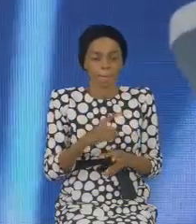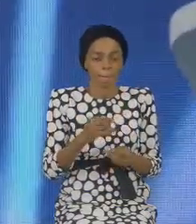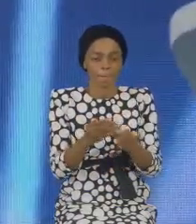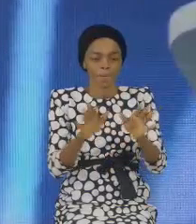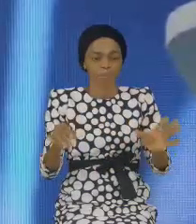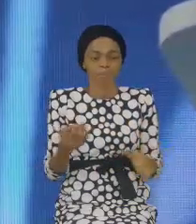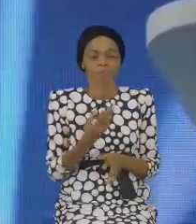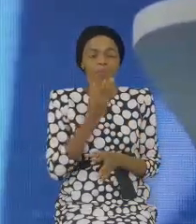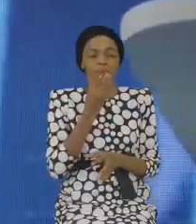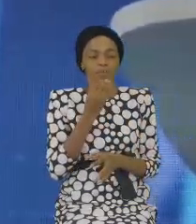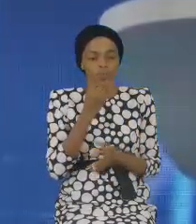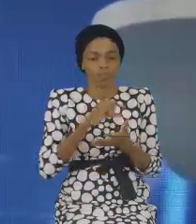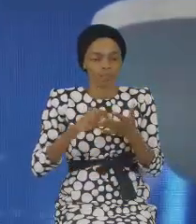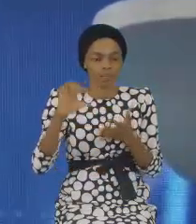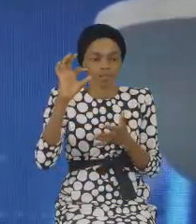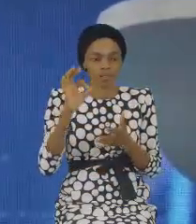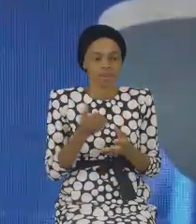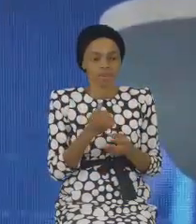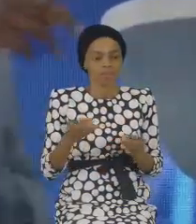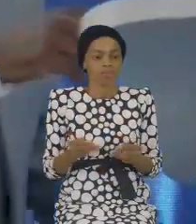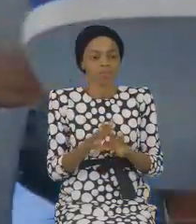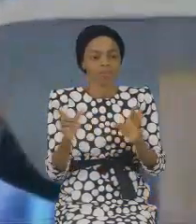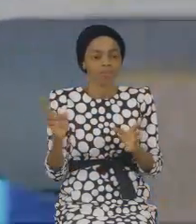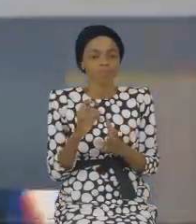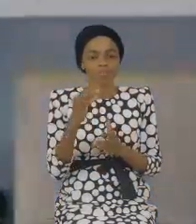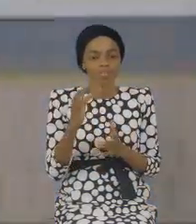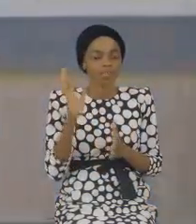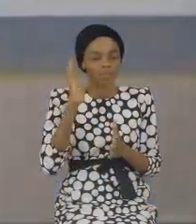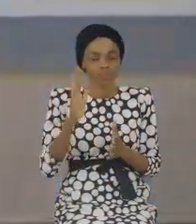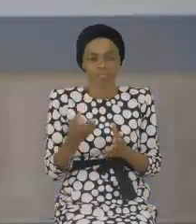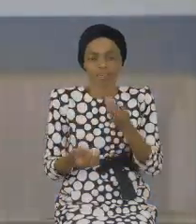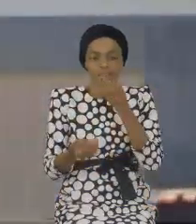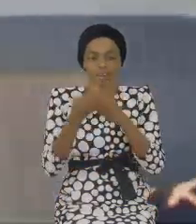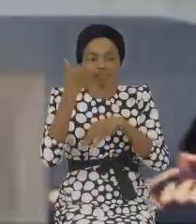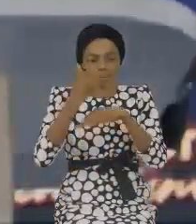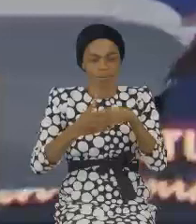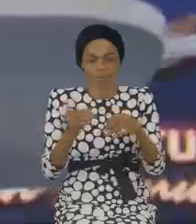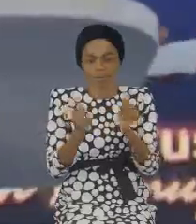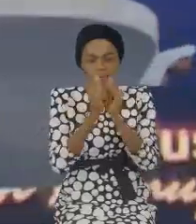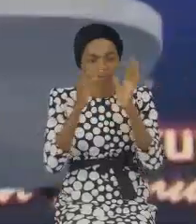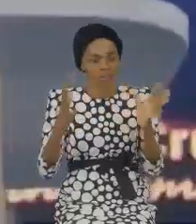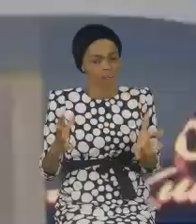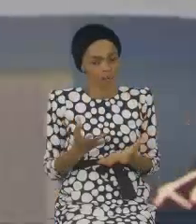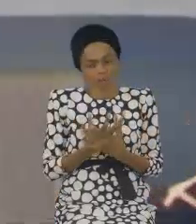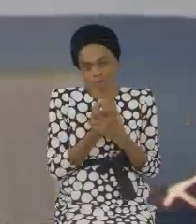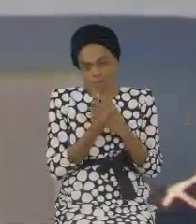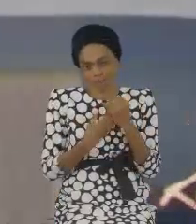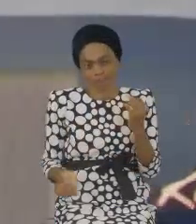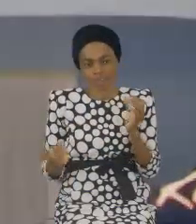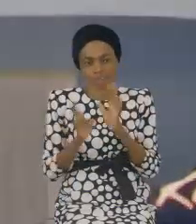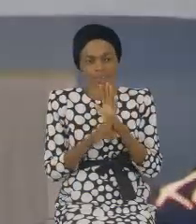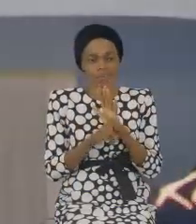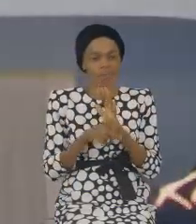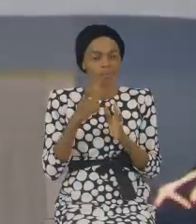9, it says, "A land wherein thou shalt eat bread without scarceness,